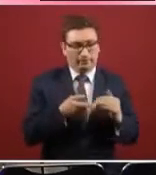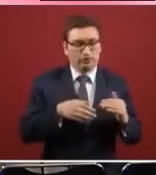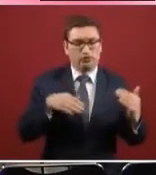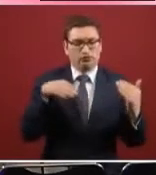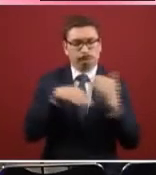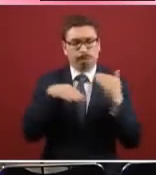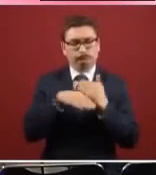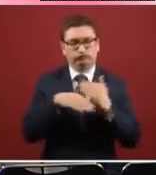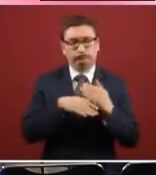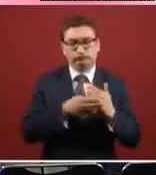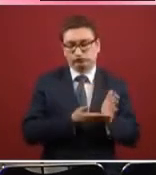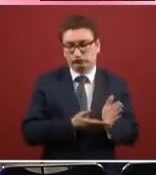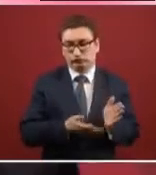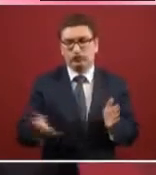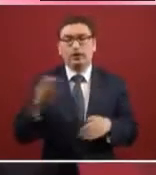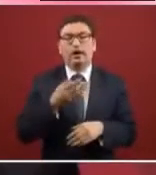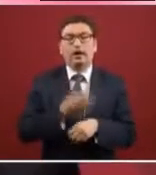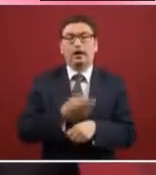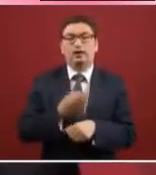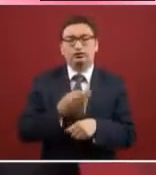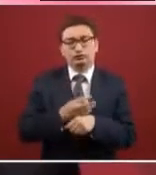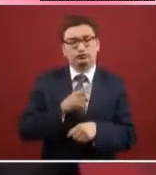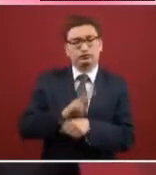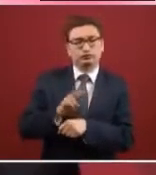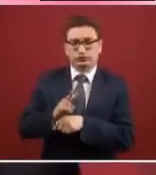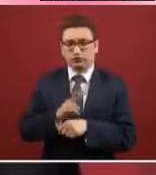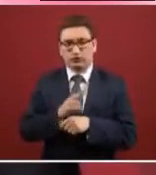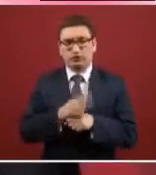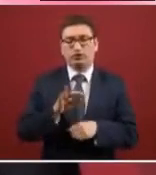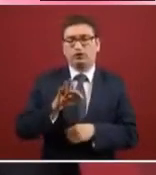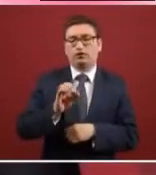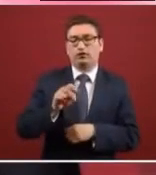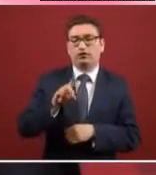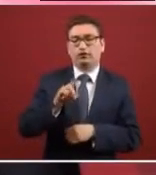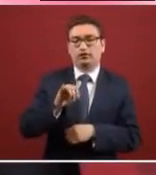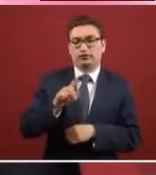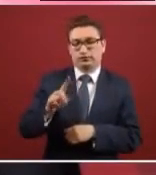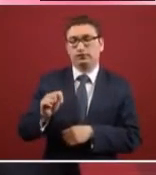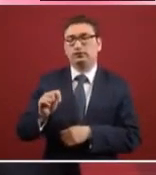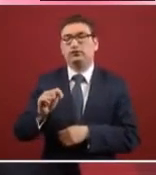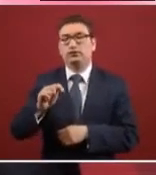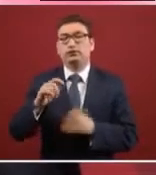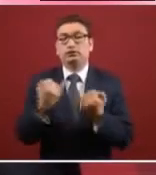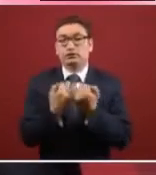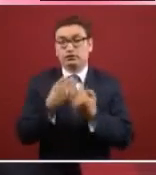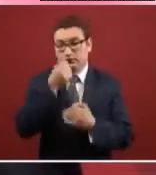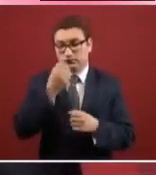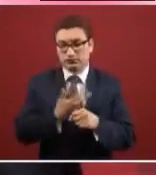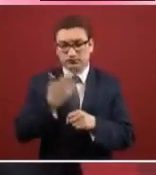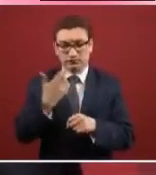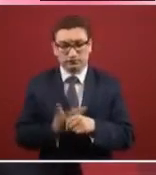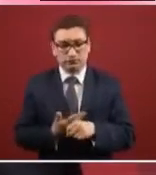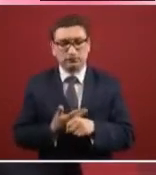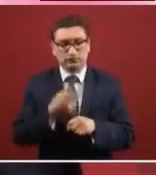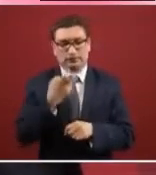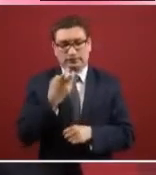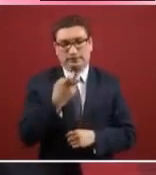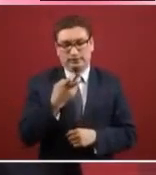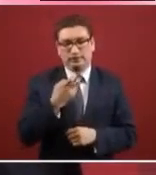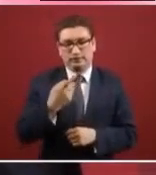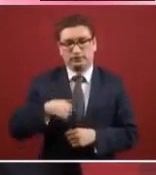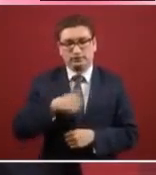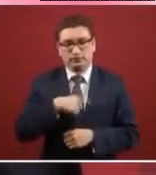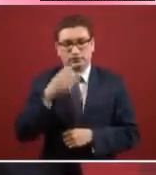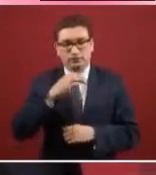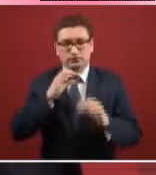bajo la vigilancia y con la inversión de Fonatín, pero está a cargo de la Secretaría de Construcción, señor presidente. It was invested on